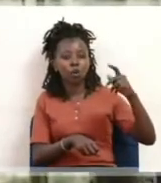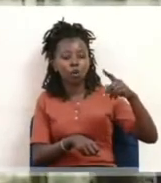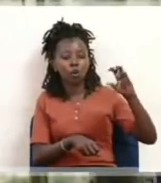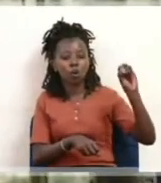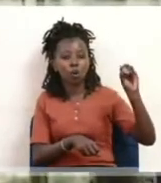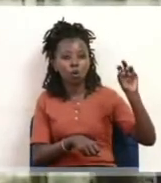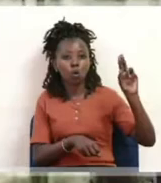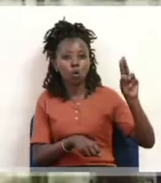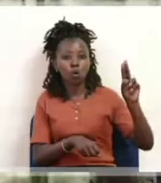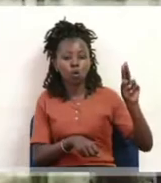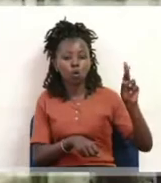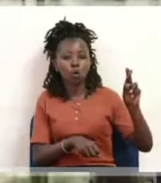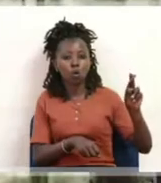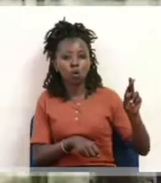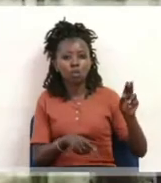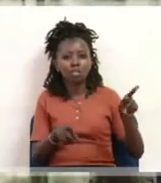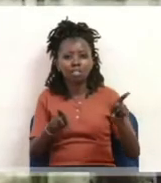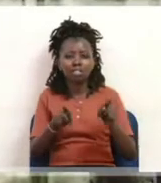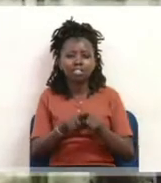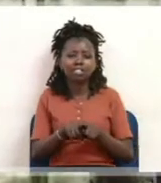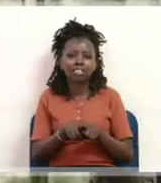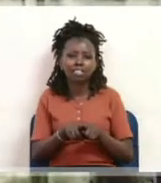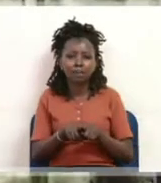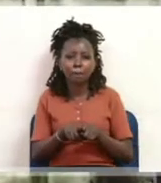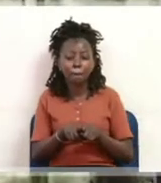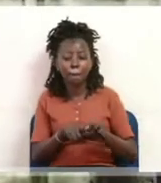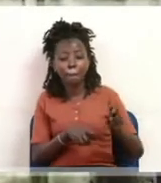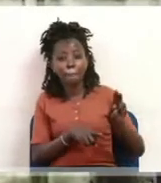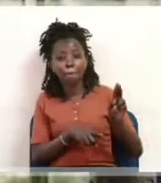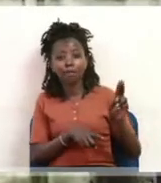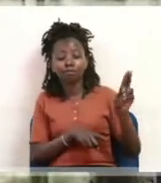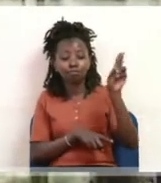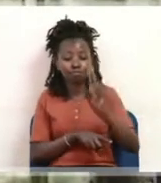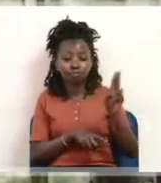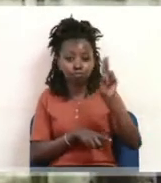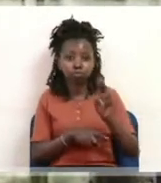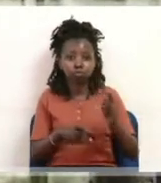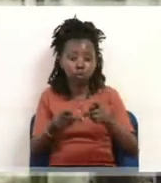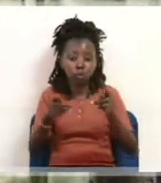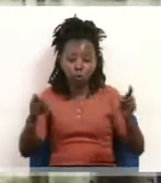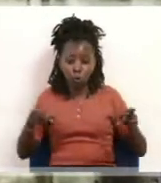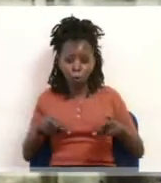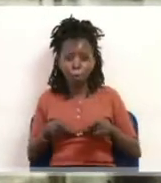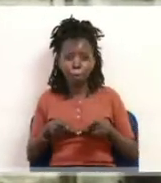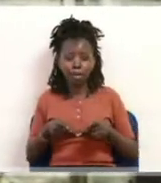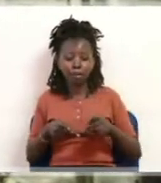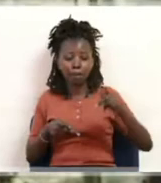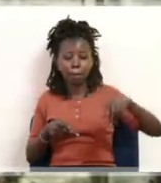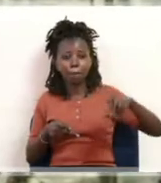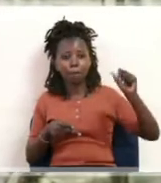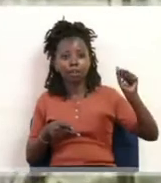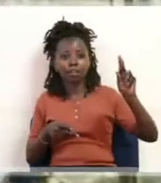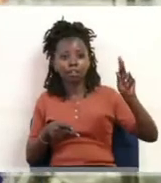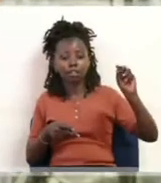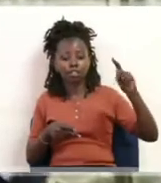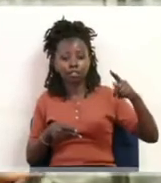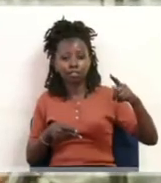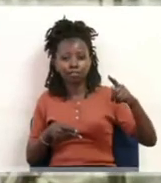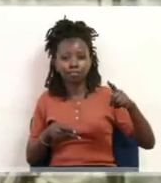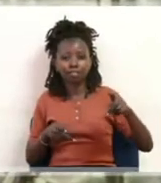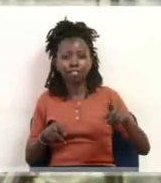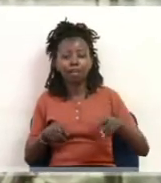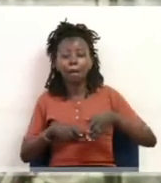what? That was good then. God, give us revival again. We'll not dwell